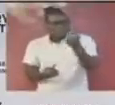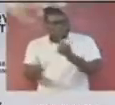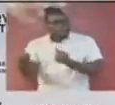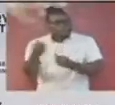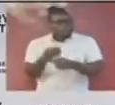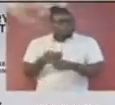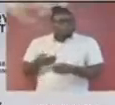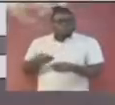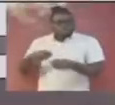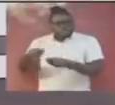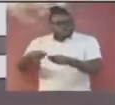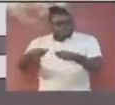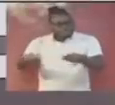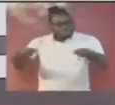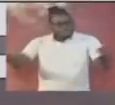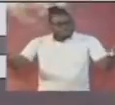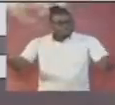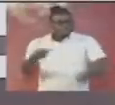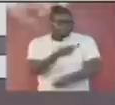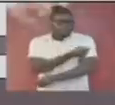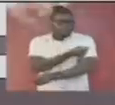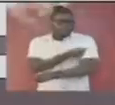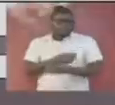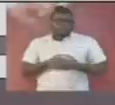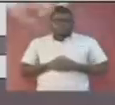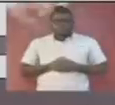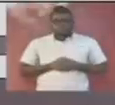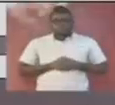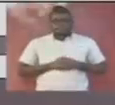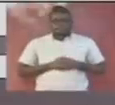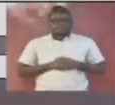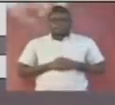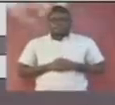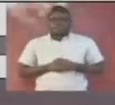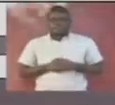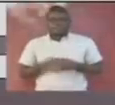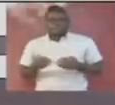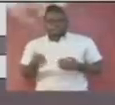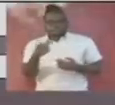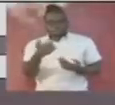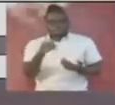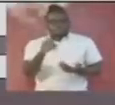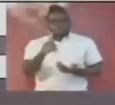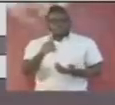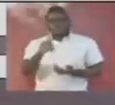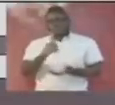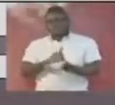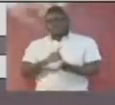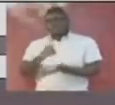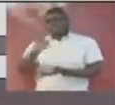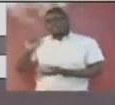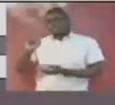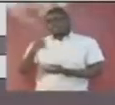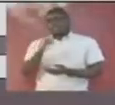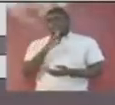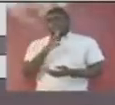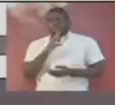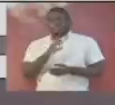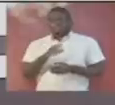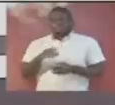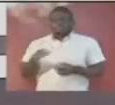Yes, we go to Dr. Alexander. Please to continue response. Yes, thank you, Mr. Dial Singh. And I totally agree with what Mr. Dial Singh